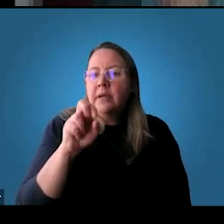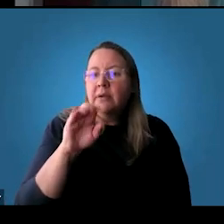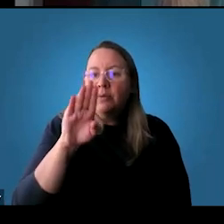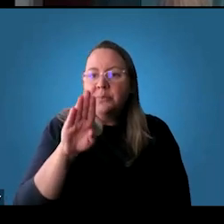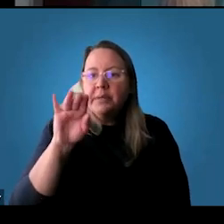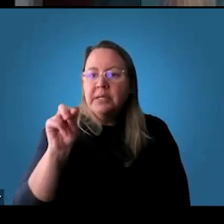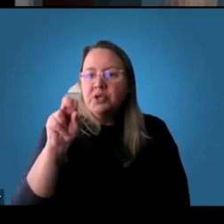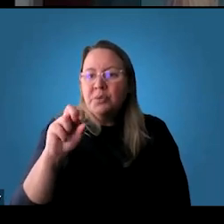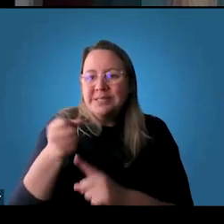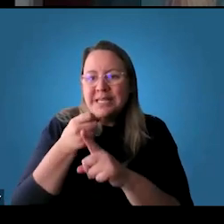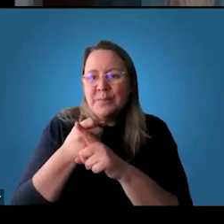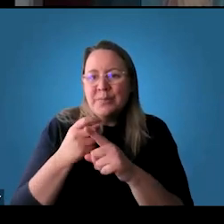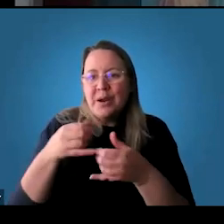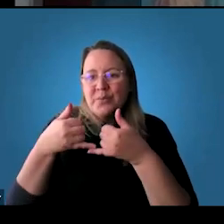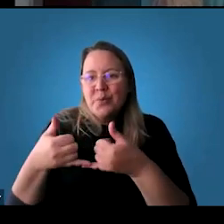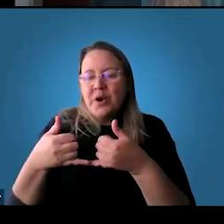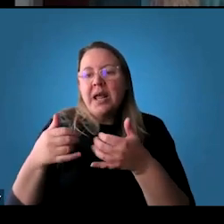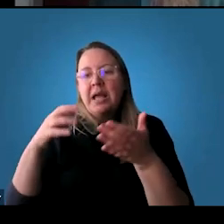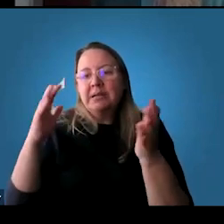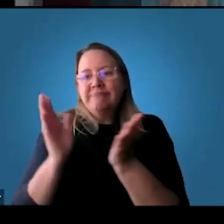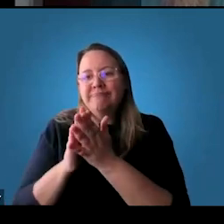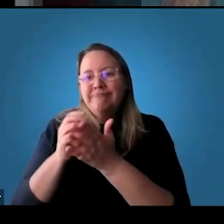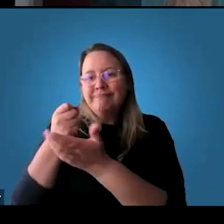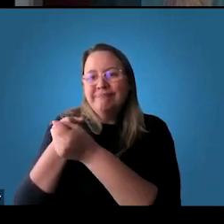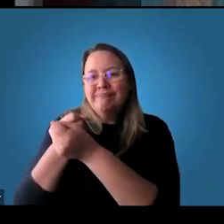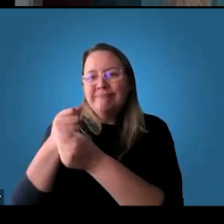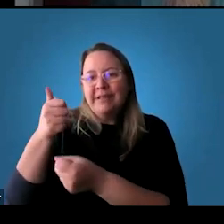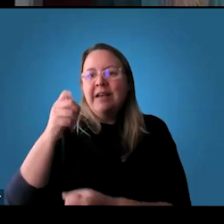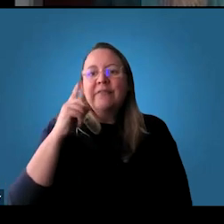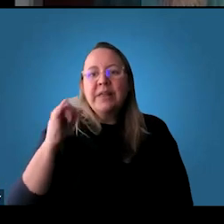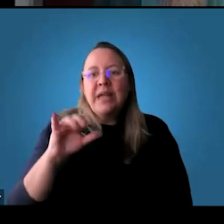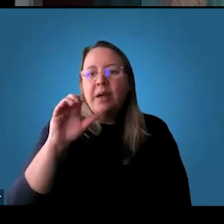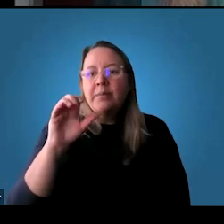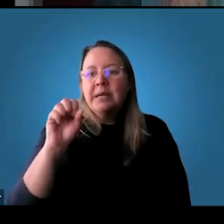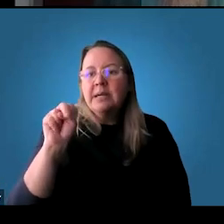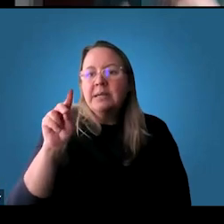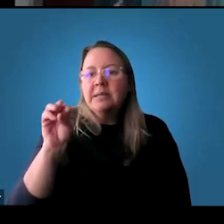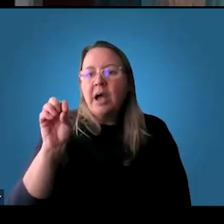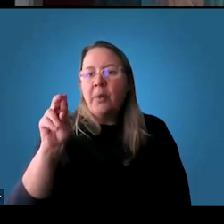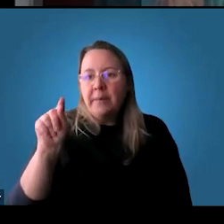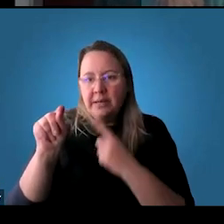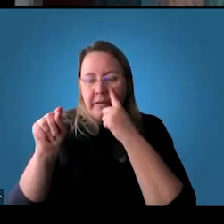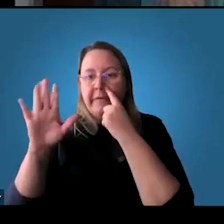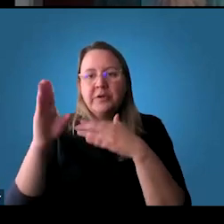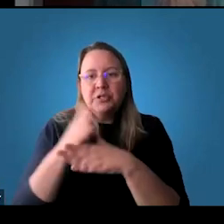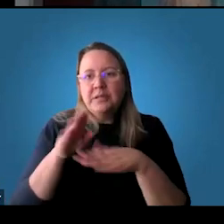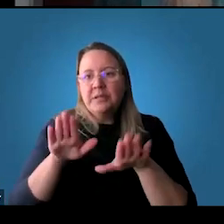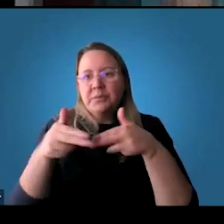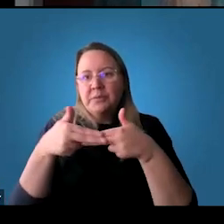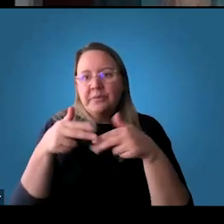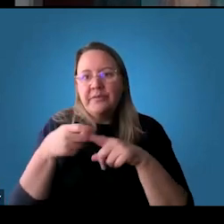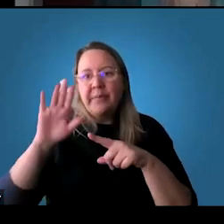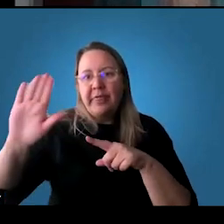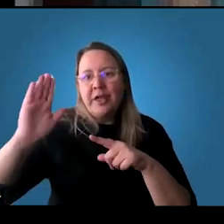Award. And a special shout out and thank you to our friends at the California Endowment for sharing these incredible slides from their